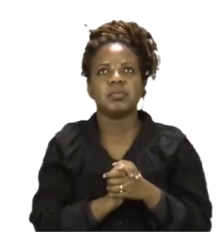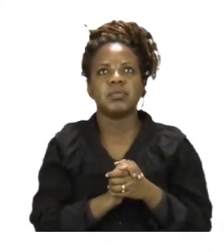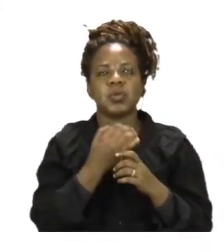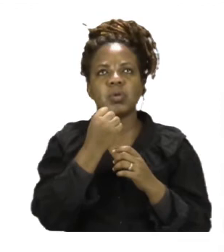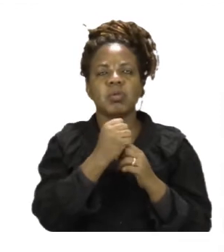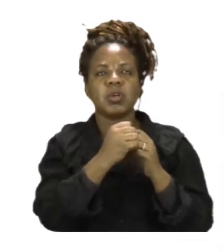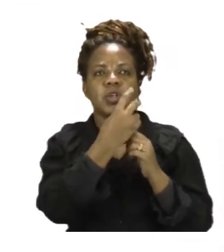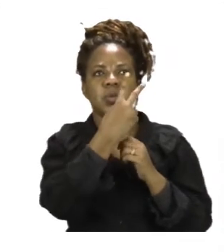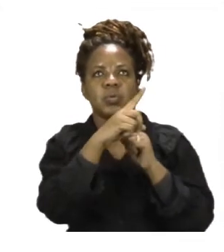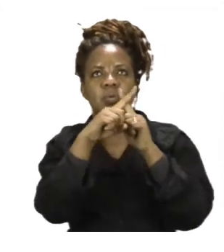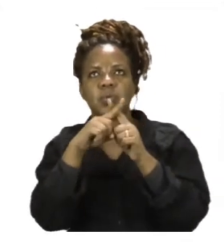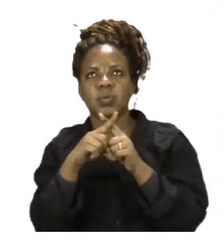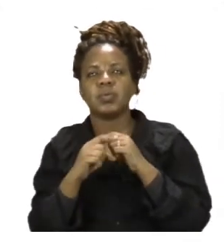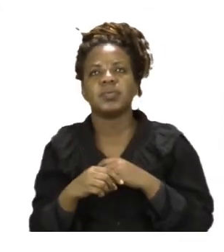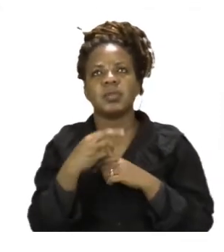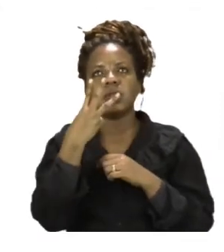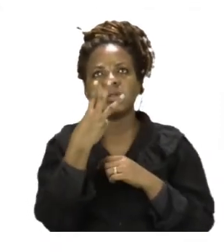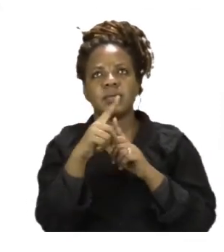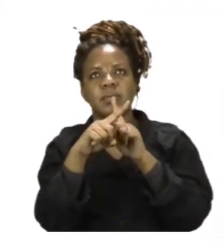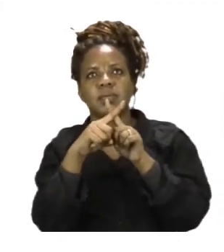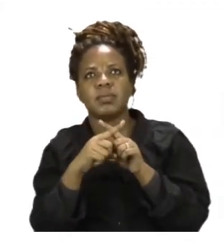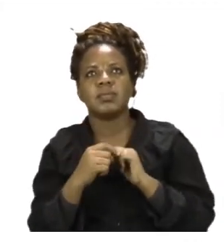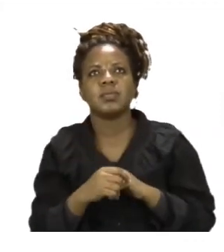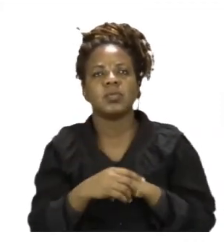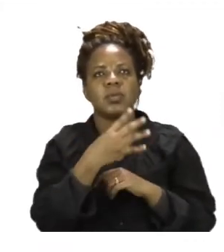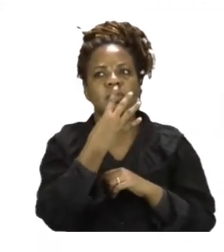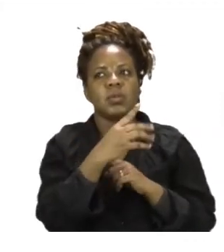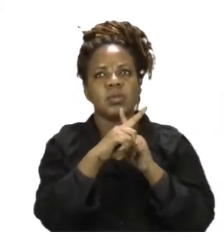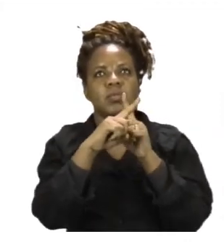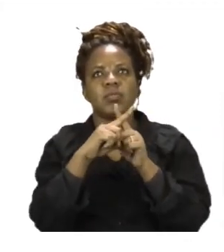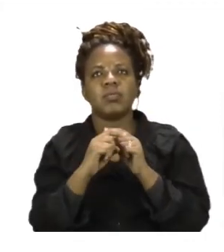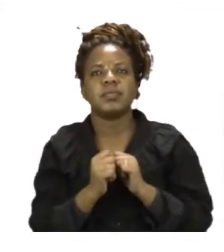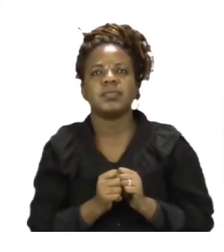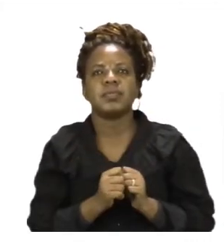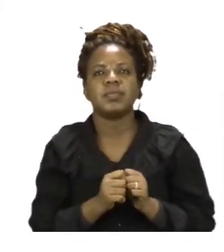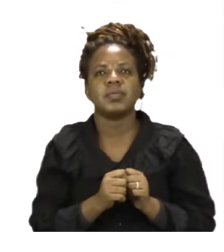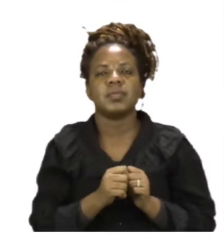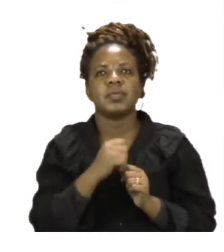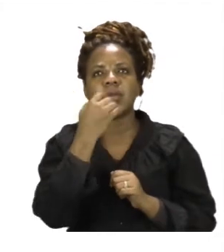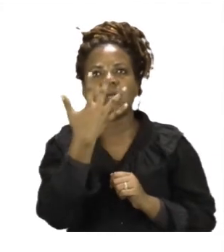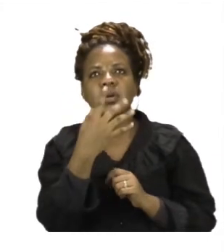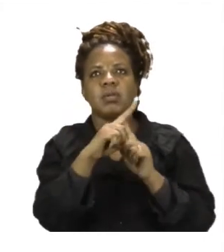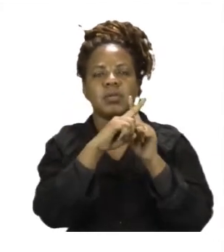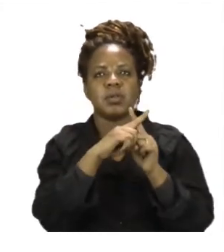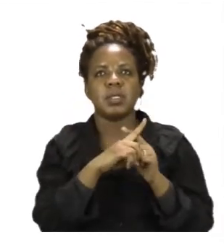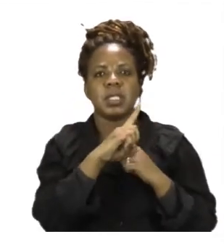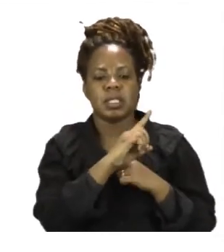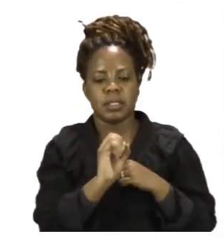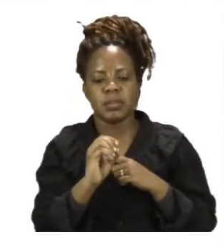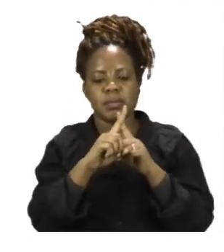table, one for the 4 times table, the 5 times table, and the 10 times